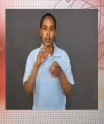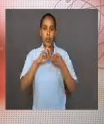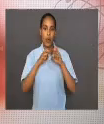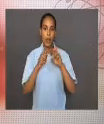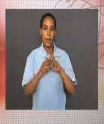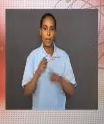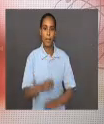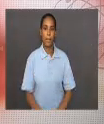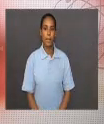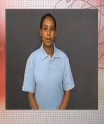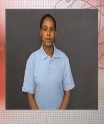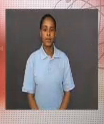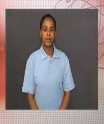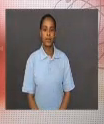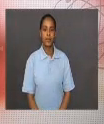problem.